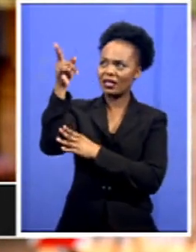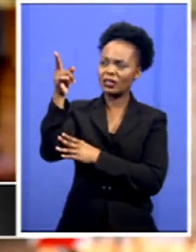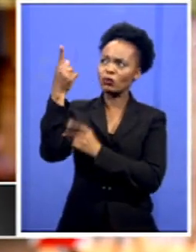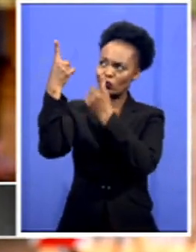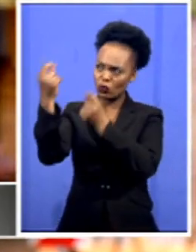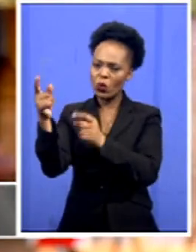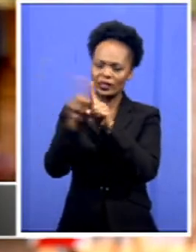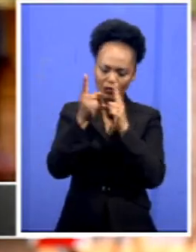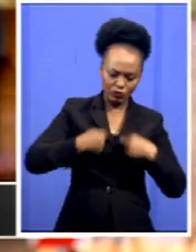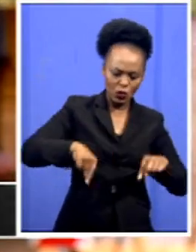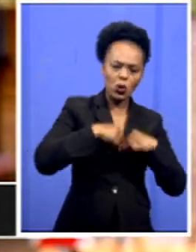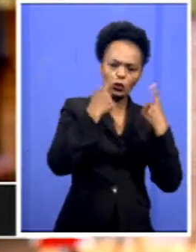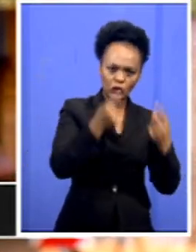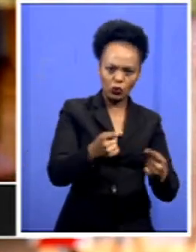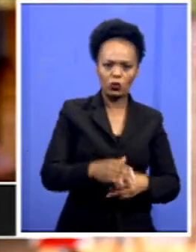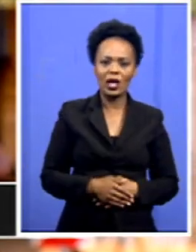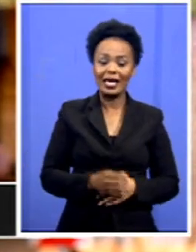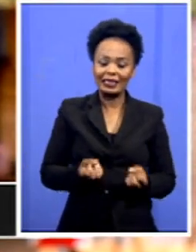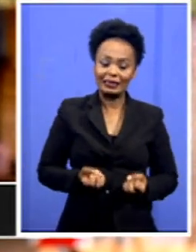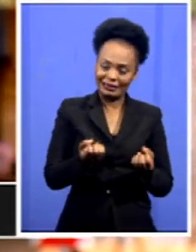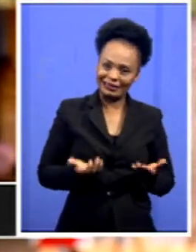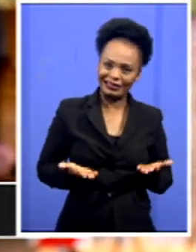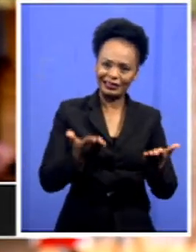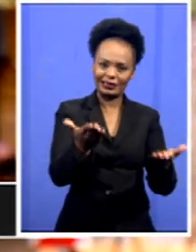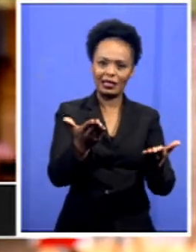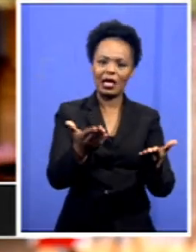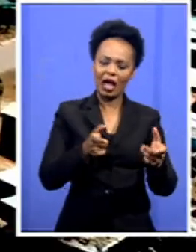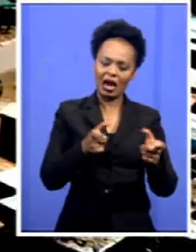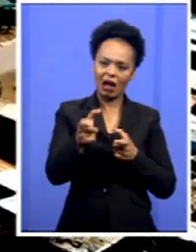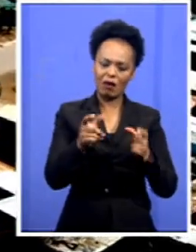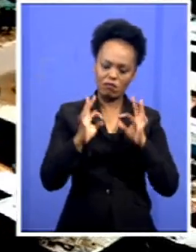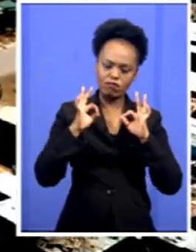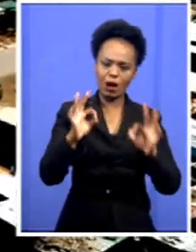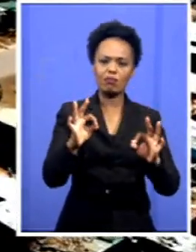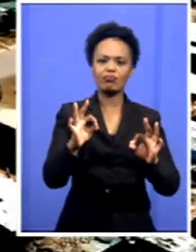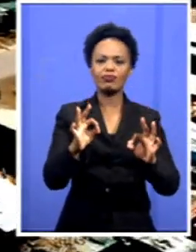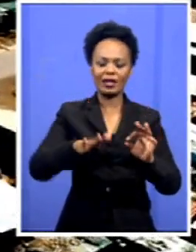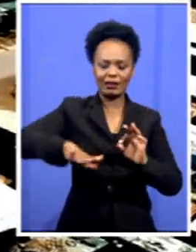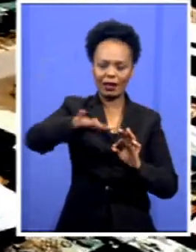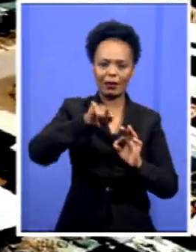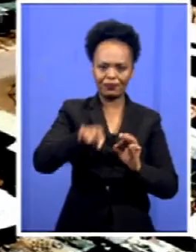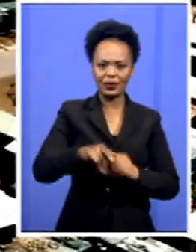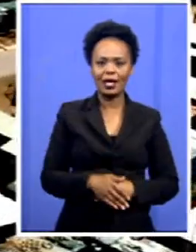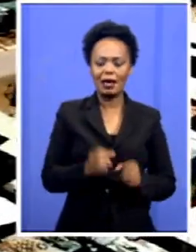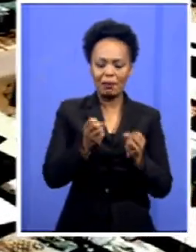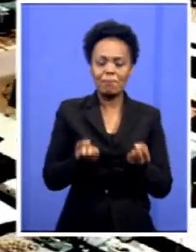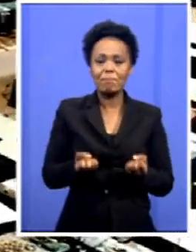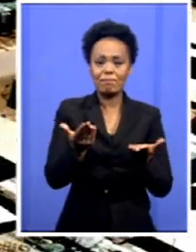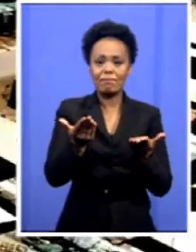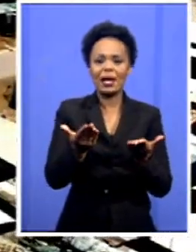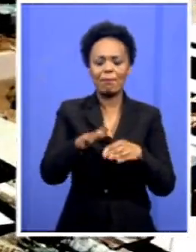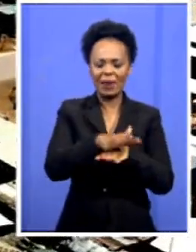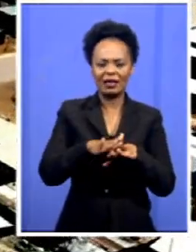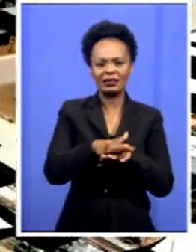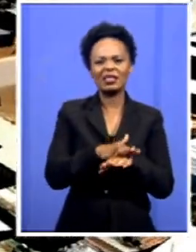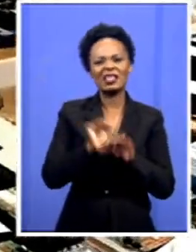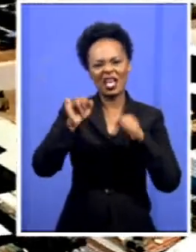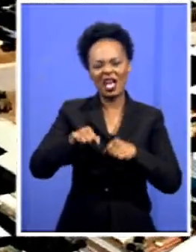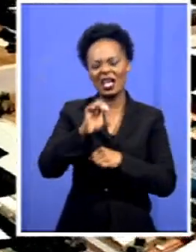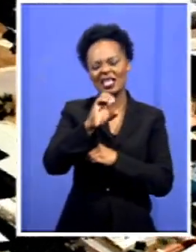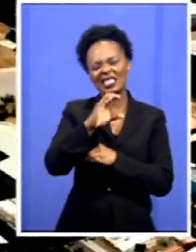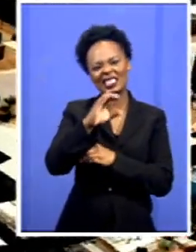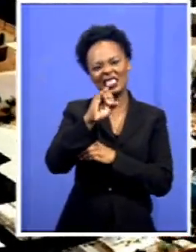doing, and that is delivering services and good governance to our people. In terms of your basic service delivery, yes, Stelo is receiving